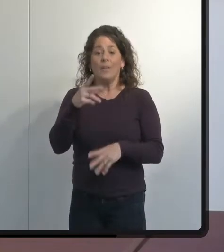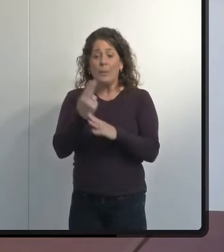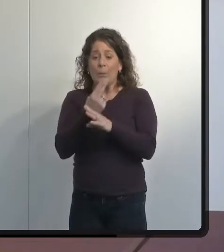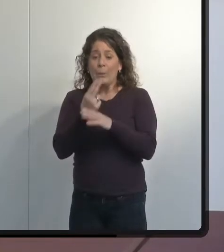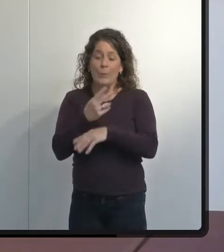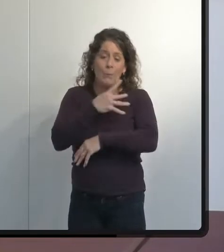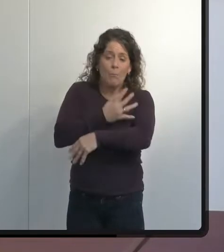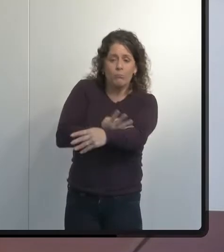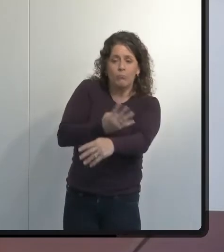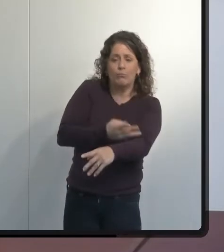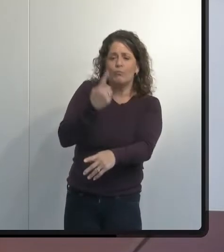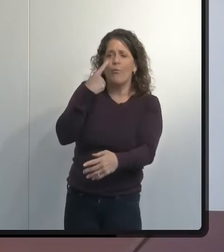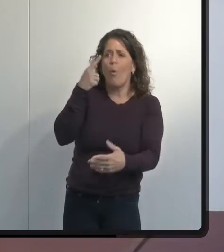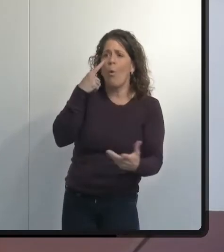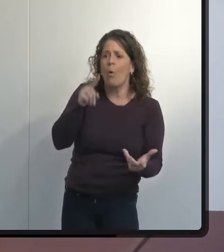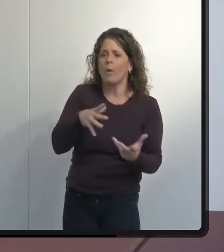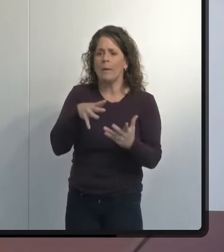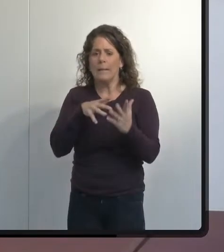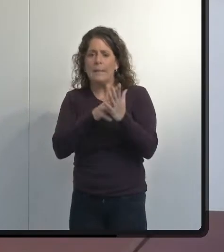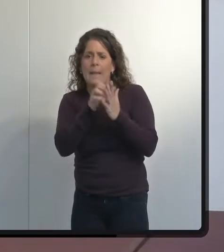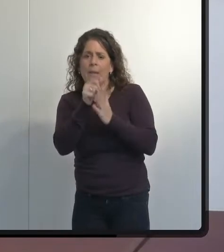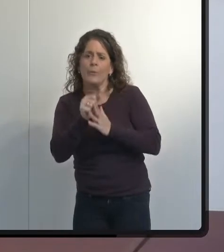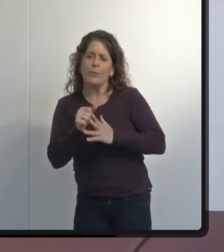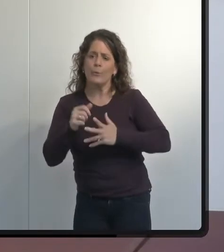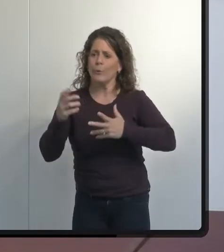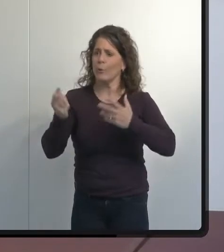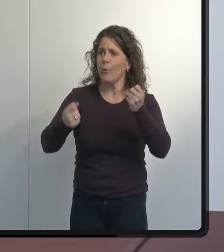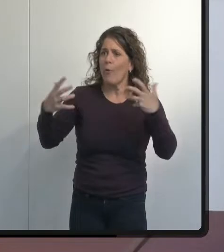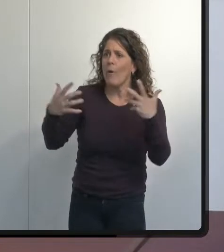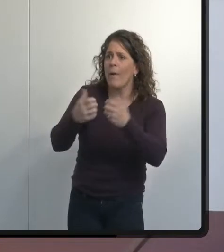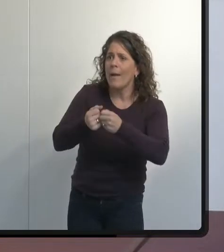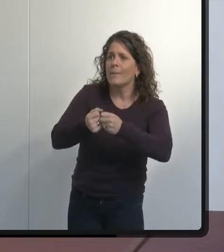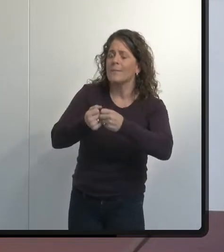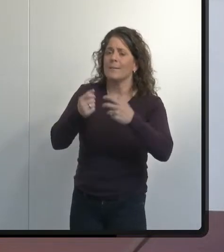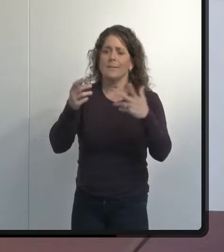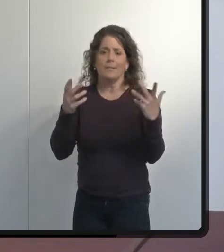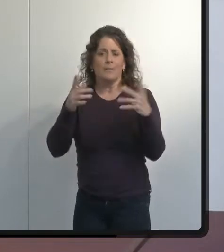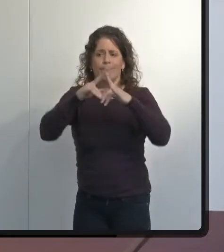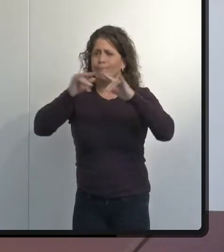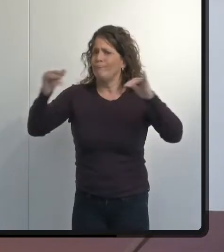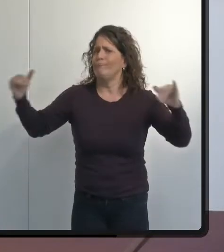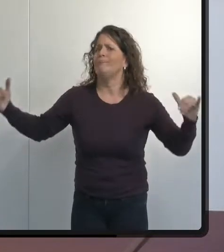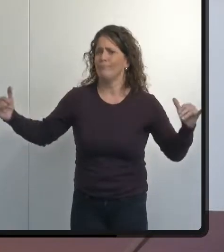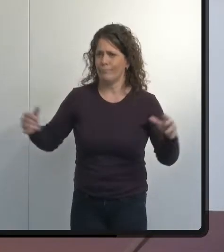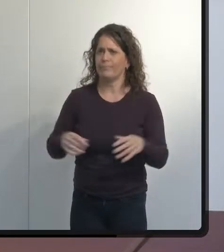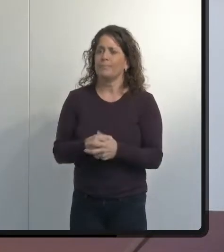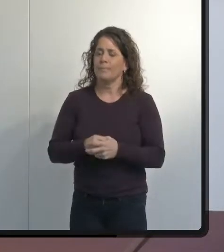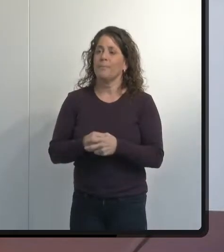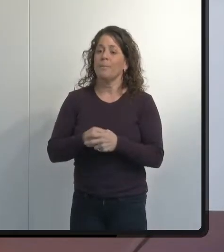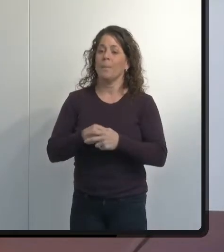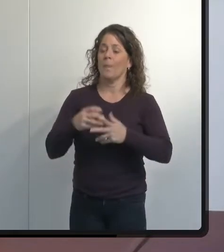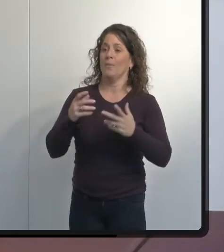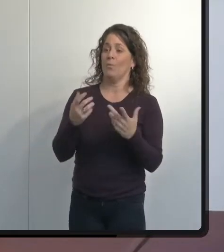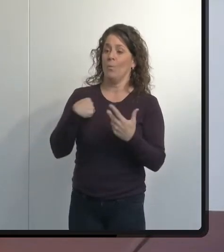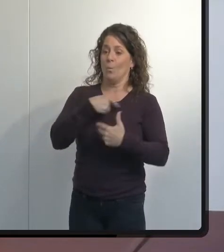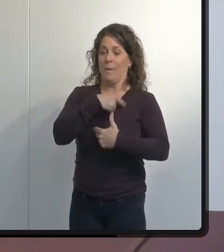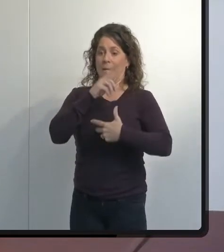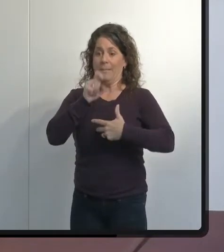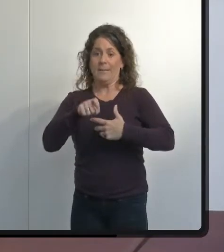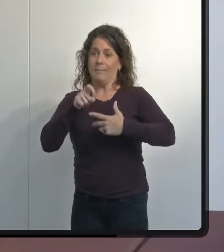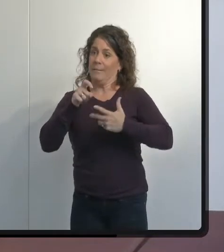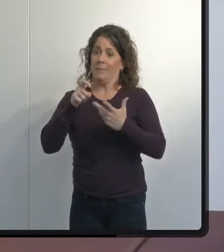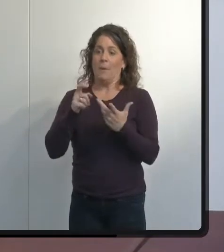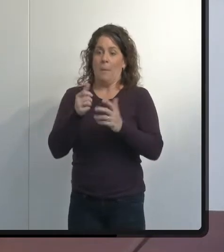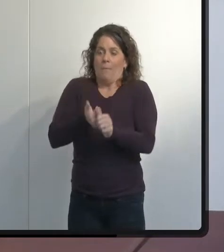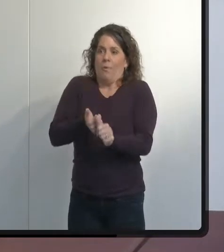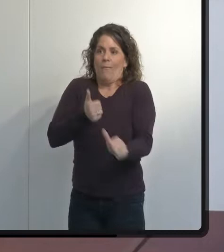cell anemia, accident victims, and other emergencies. To keep the supply lines open and prevent a secondary healthcare